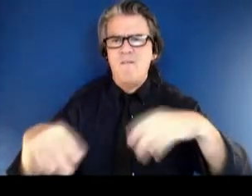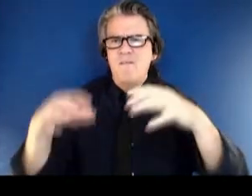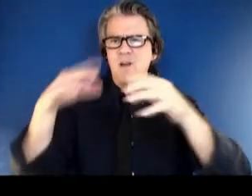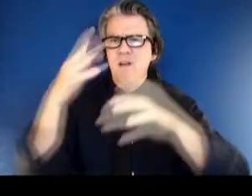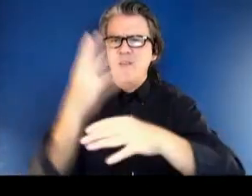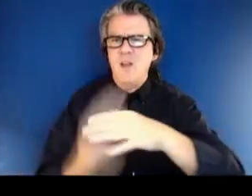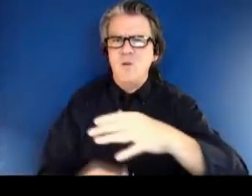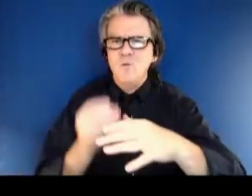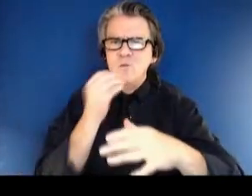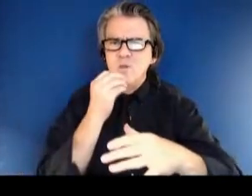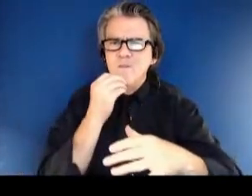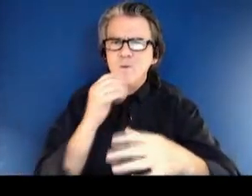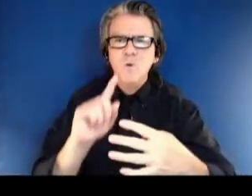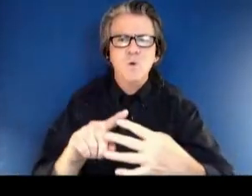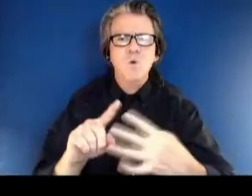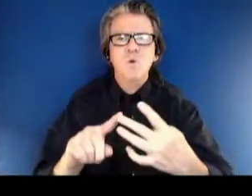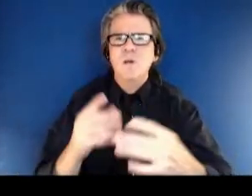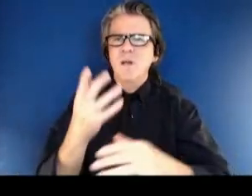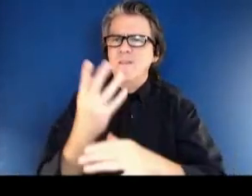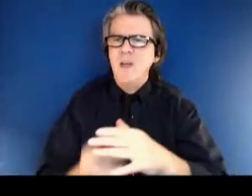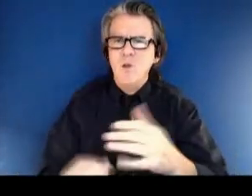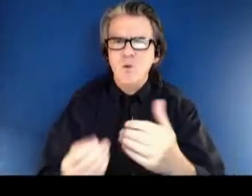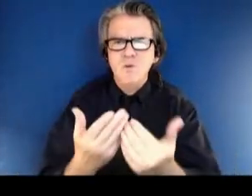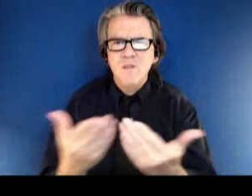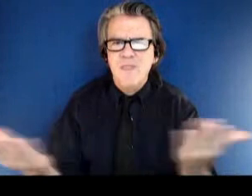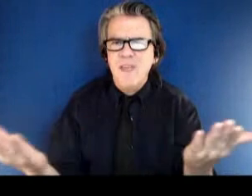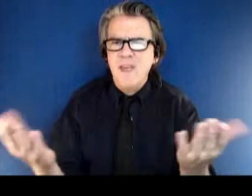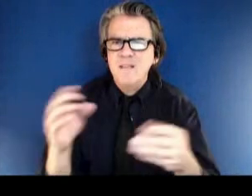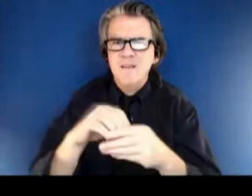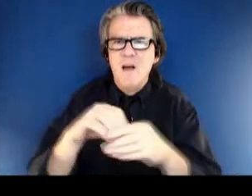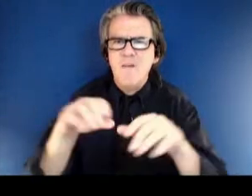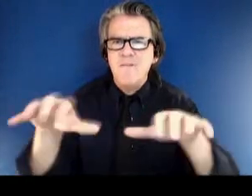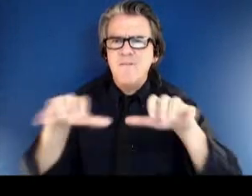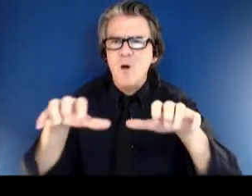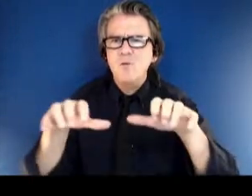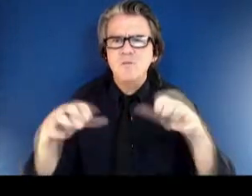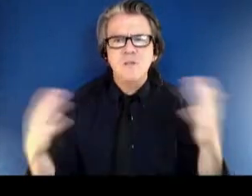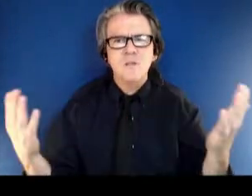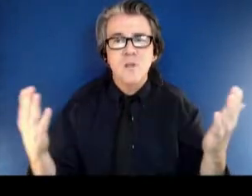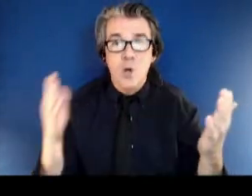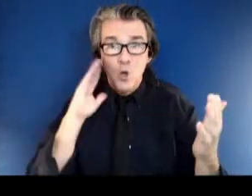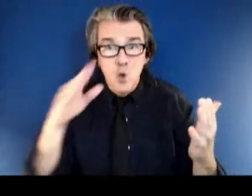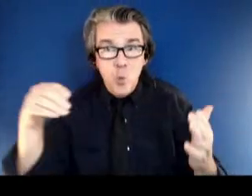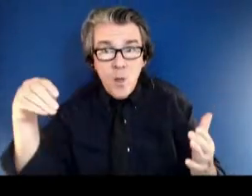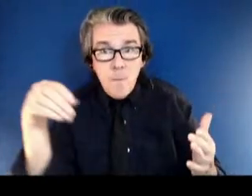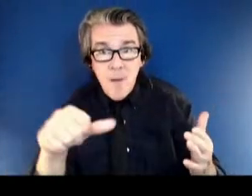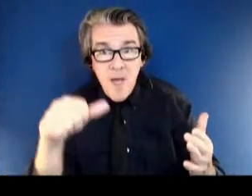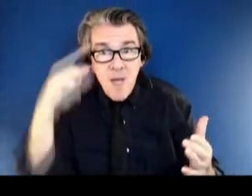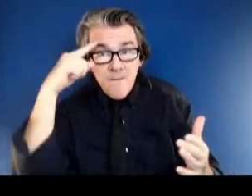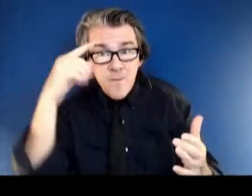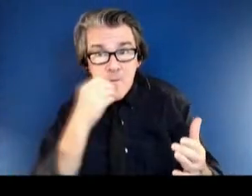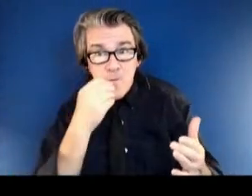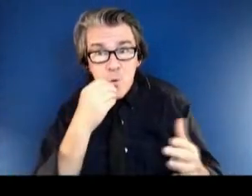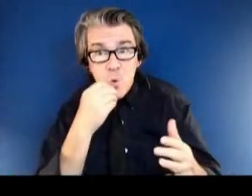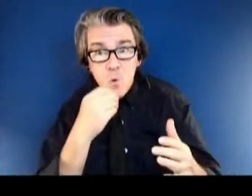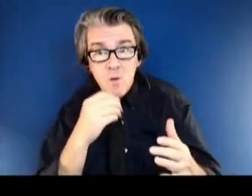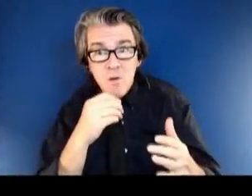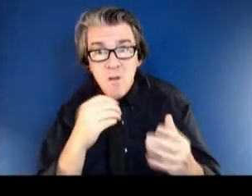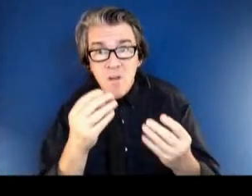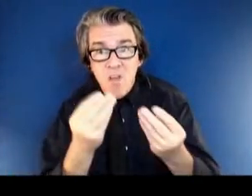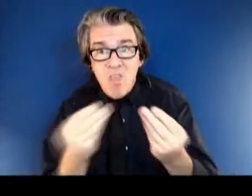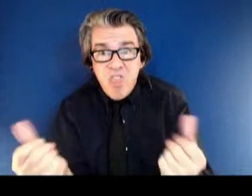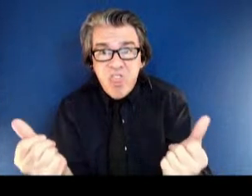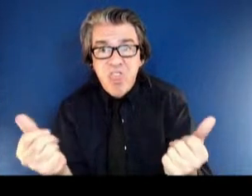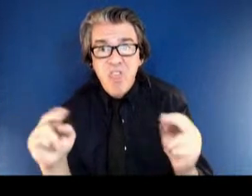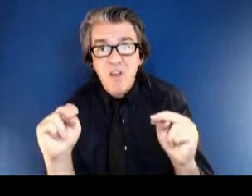if they lose their food again? Will they be reimbursed, or what do they need to do? Thanks, Phil. I'm going to go to Vanessa for both of those questions. So